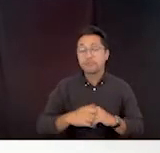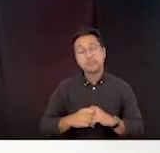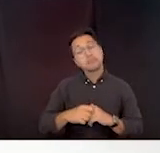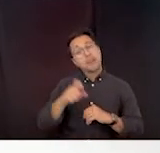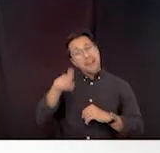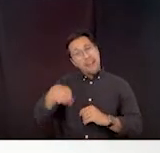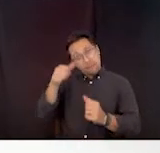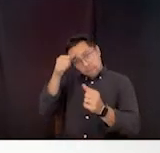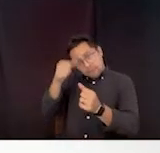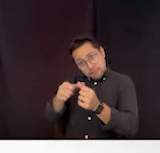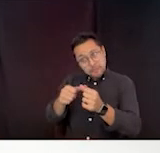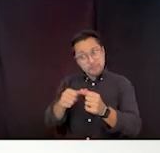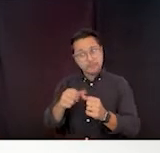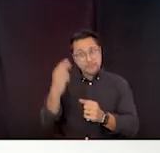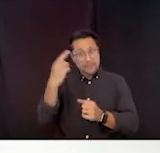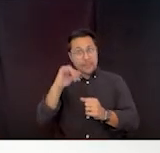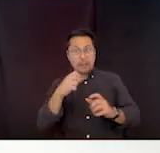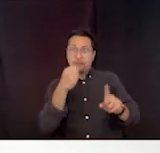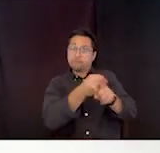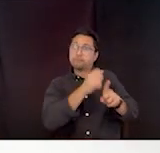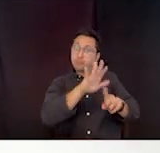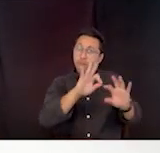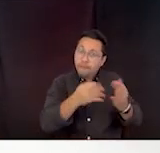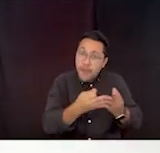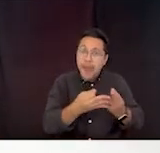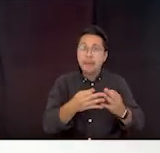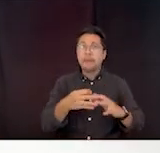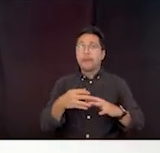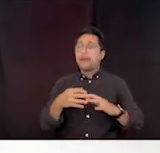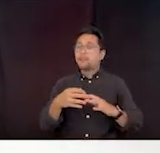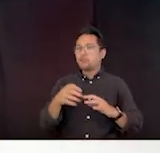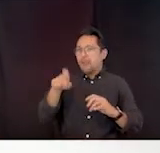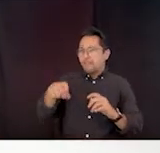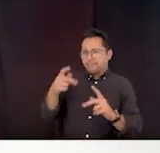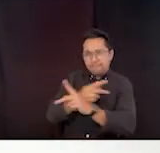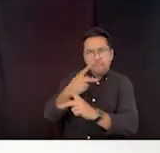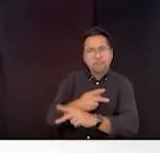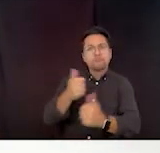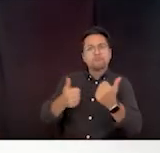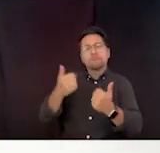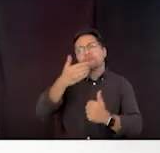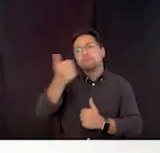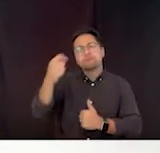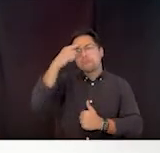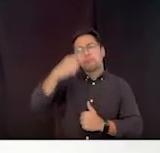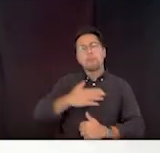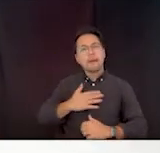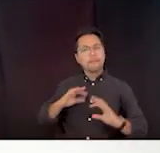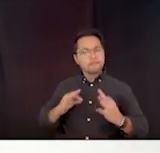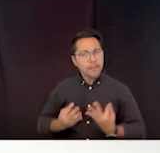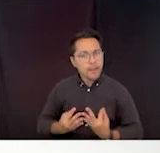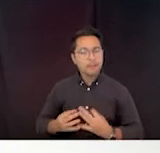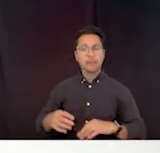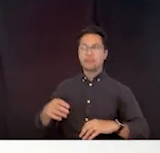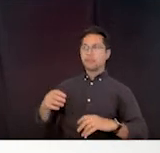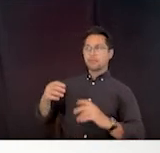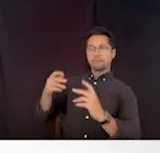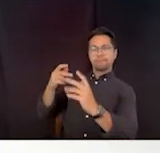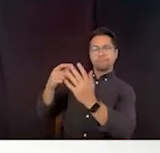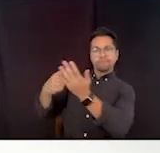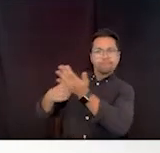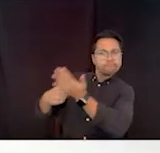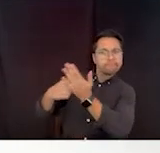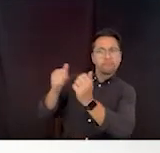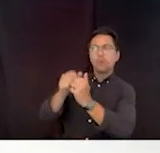your family's quality of life, and what is good for your family. So you have to kind of find out with your insurance provider what's going to